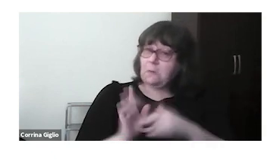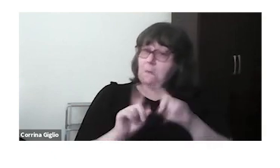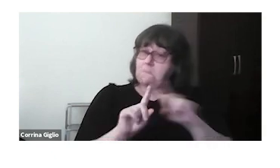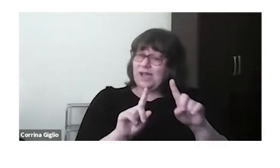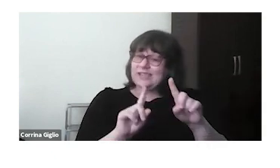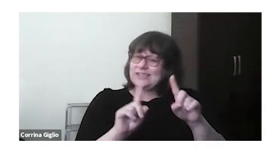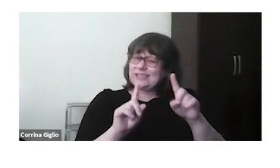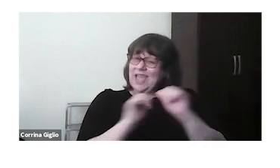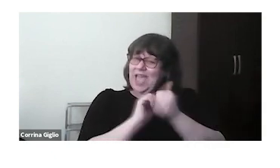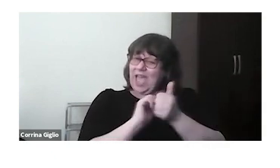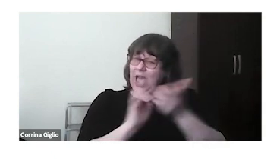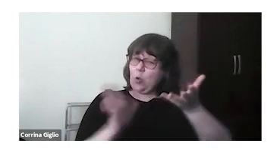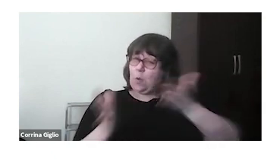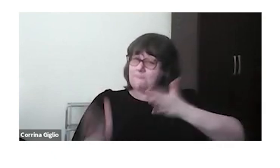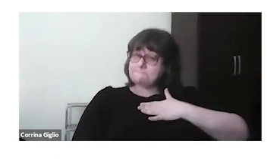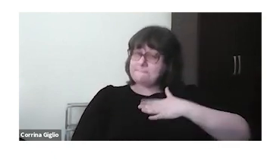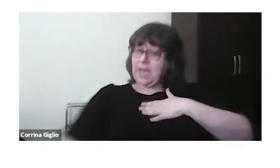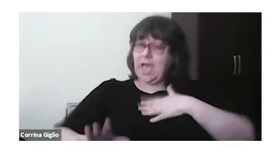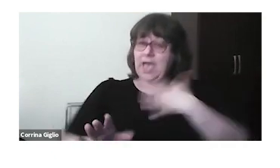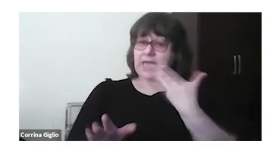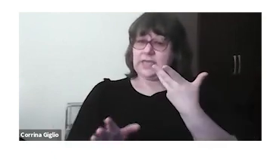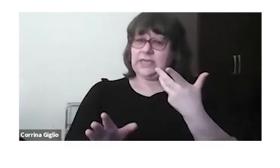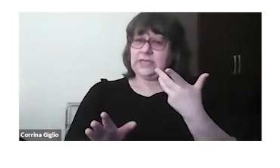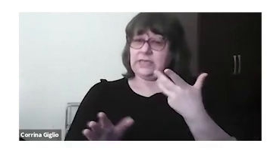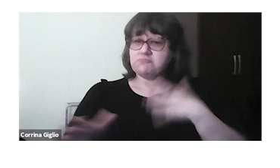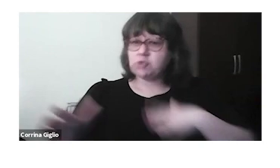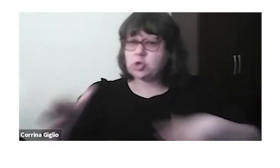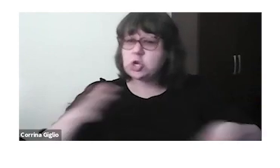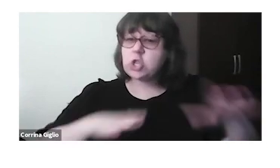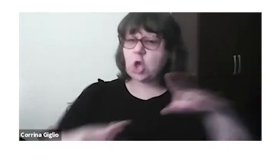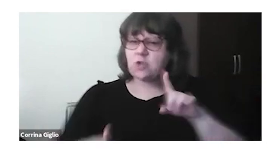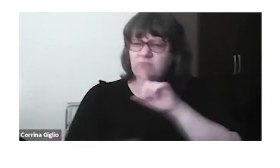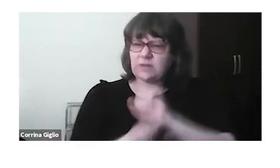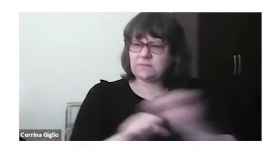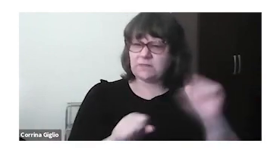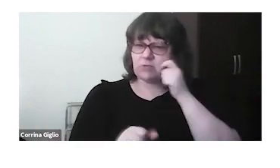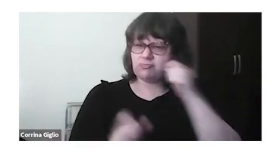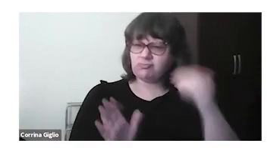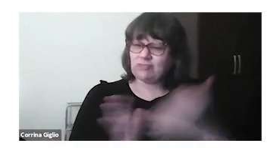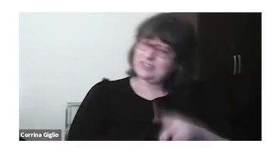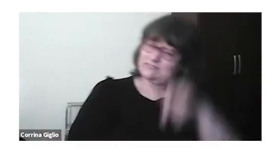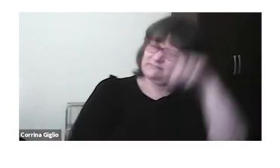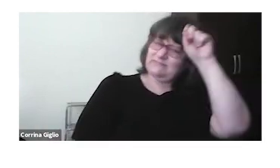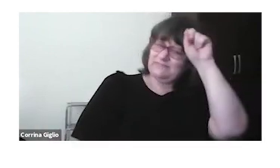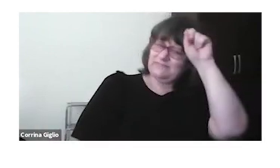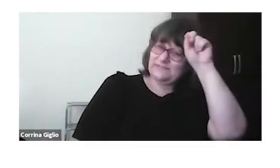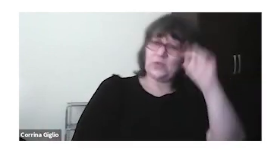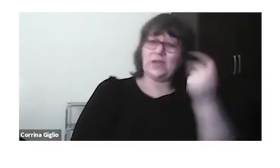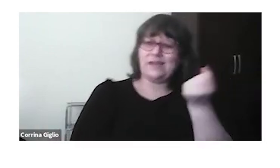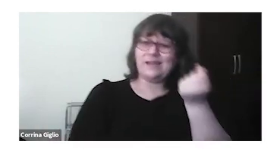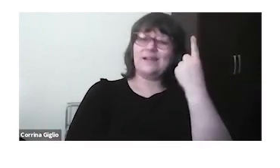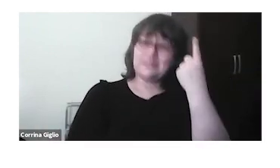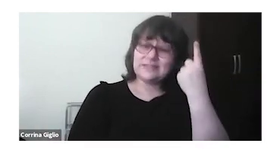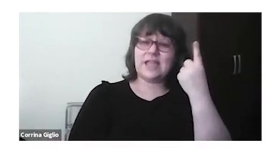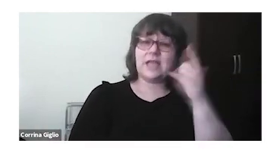how these particular designs were actually racist. But we know that there's a need